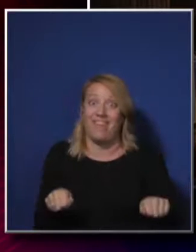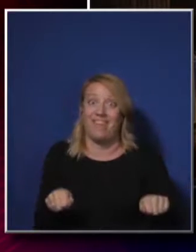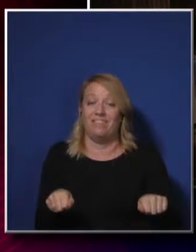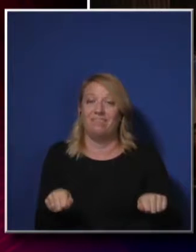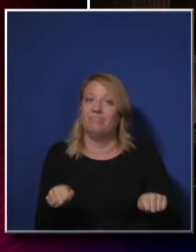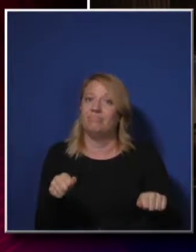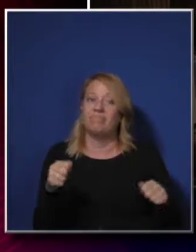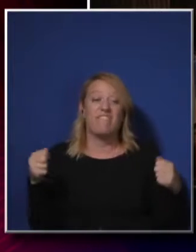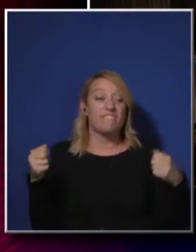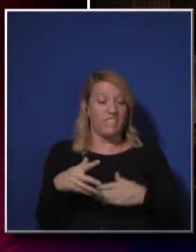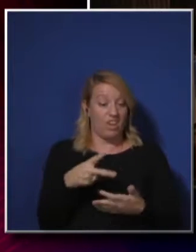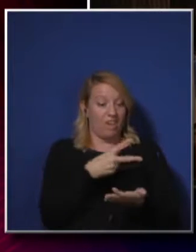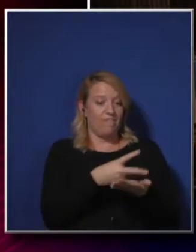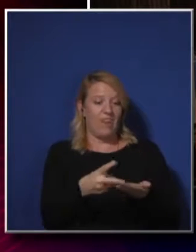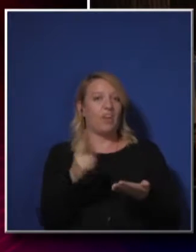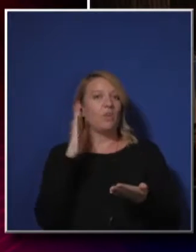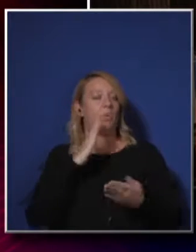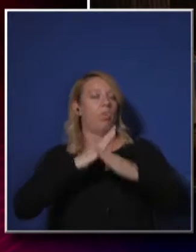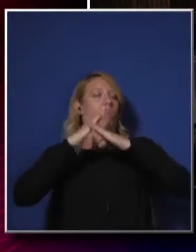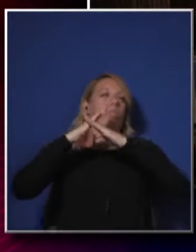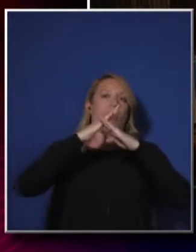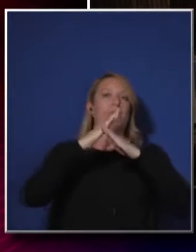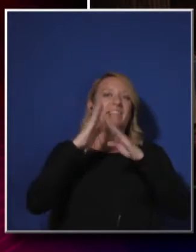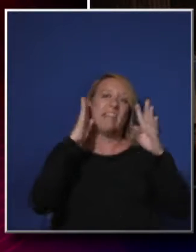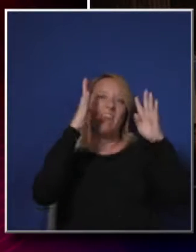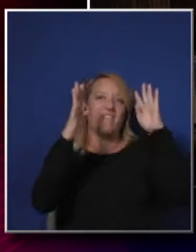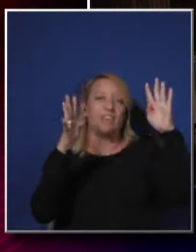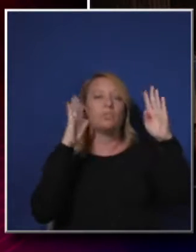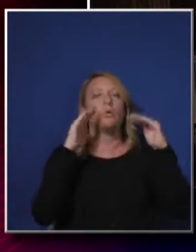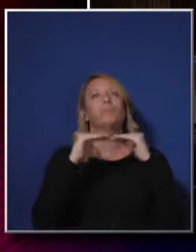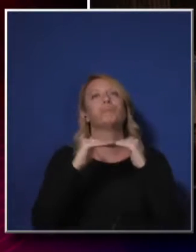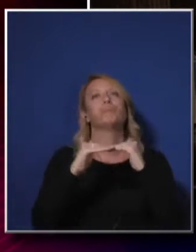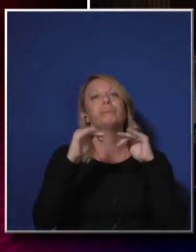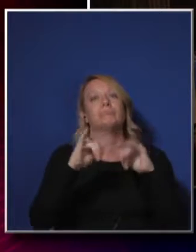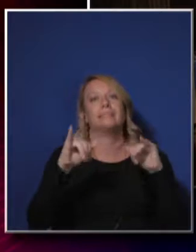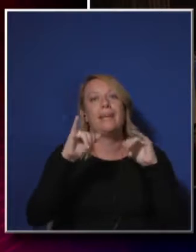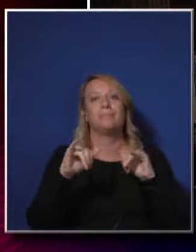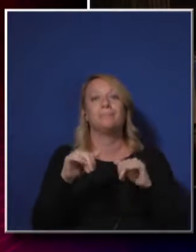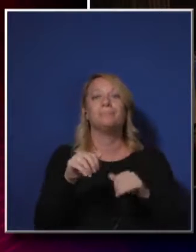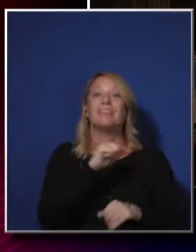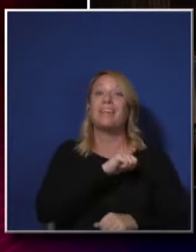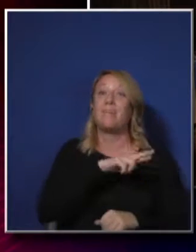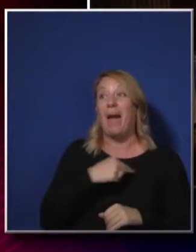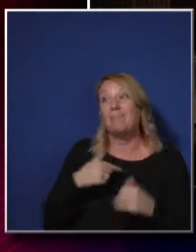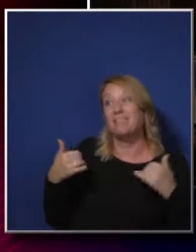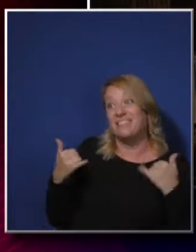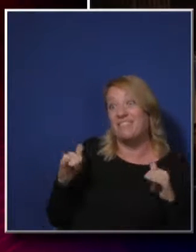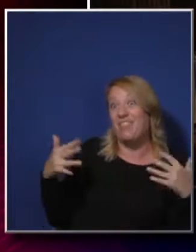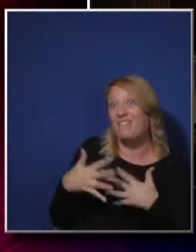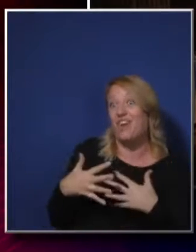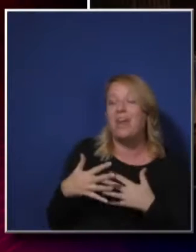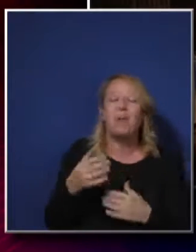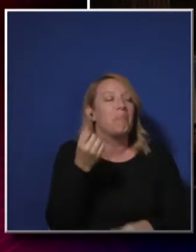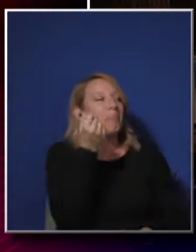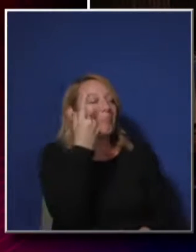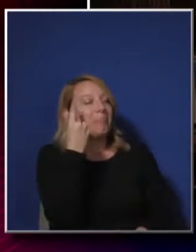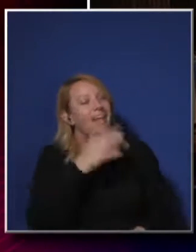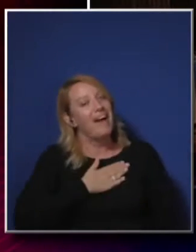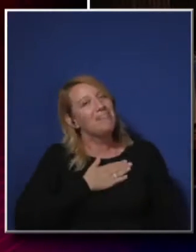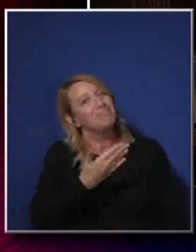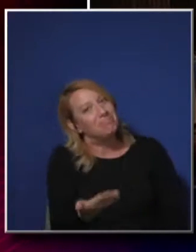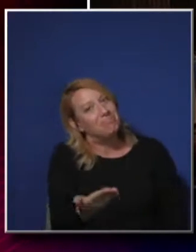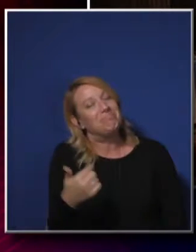So fear of failure is what prevents innovation most times. Still afraid. I understand. I